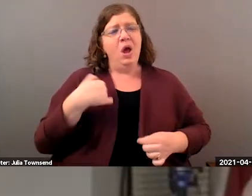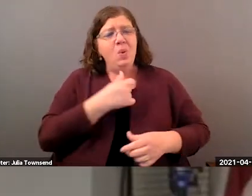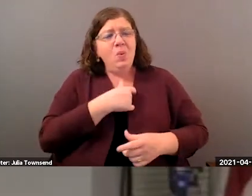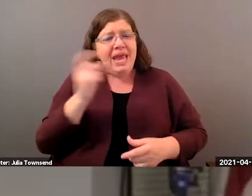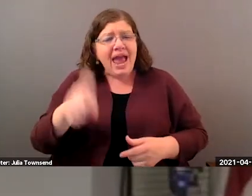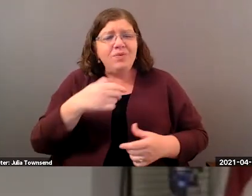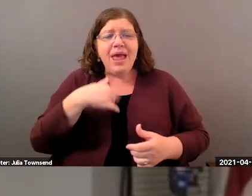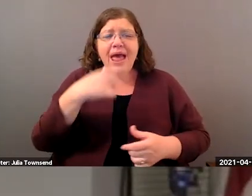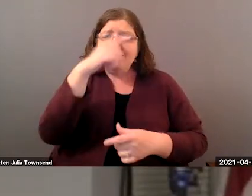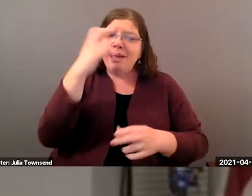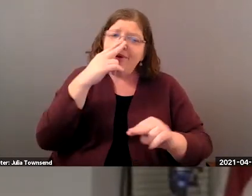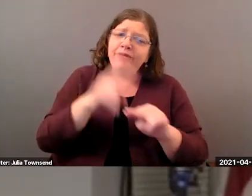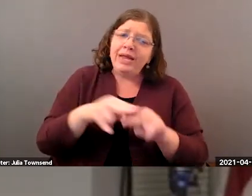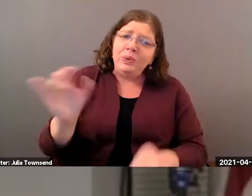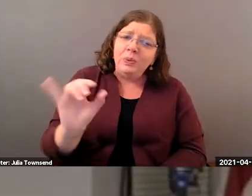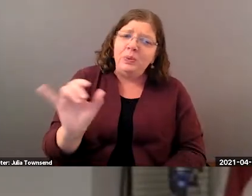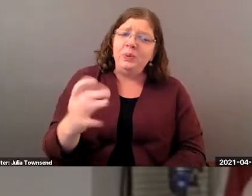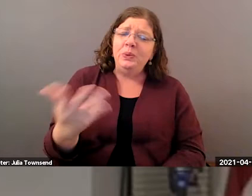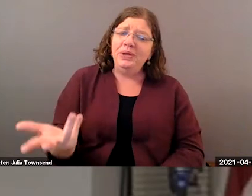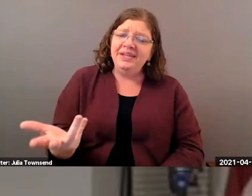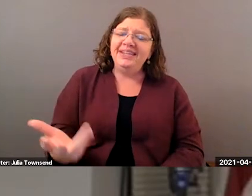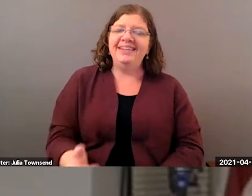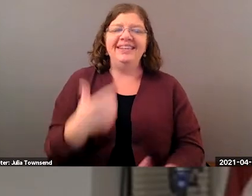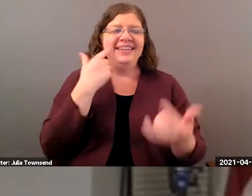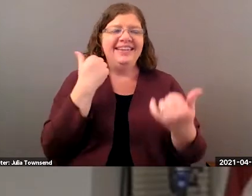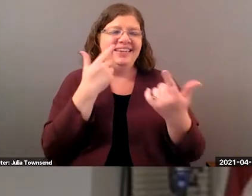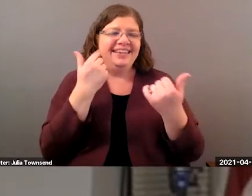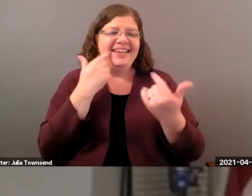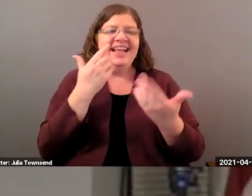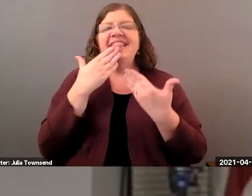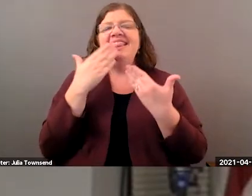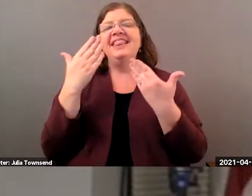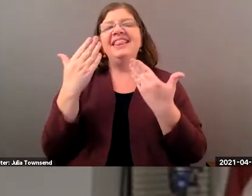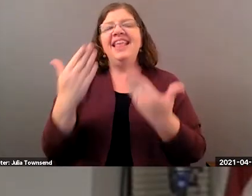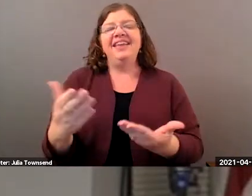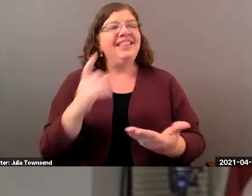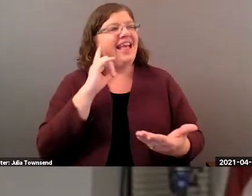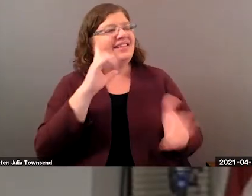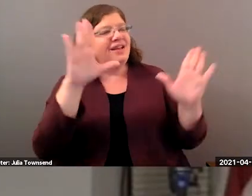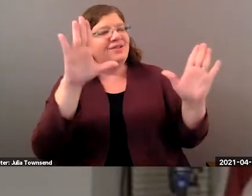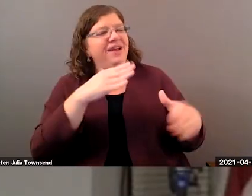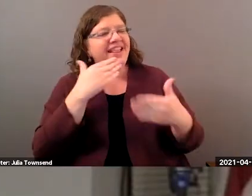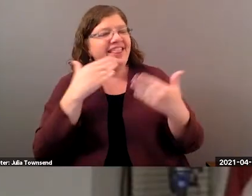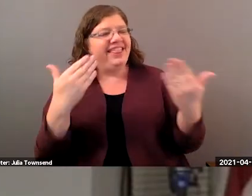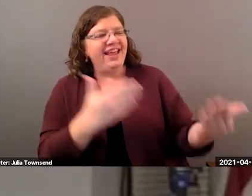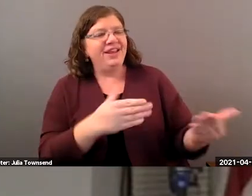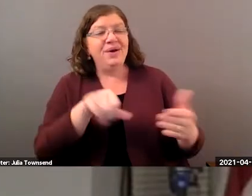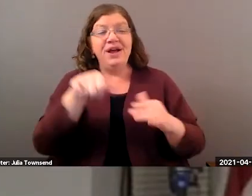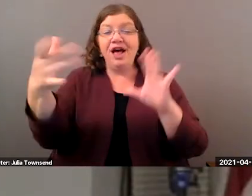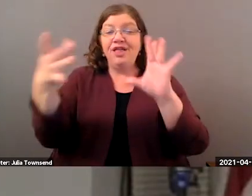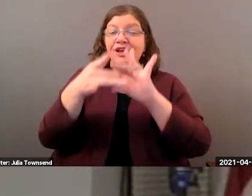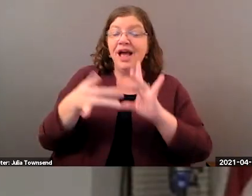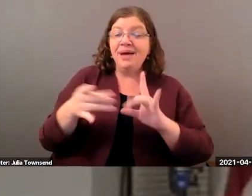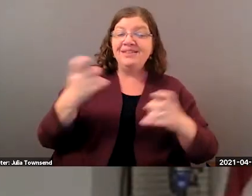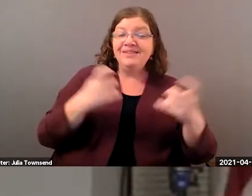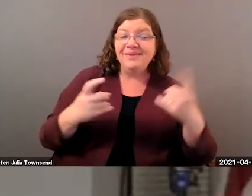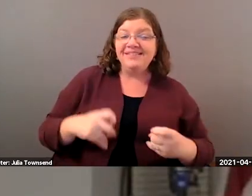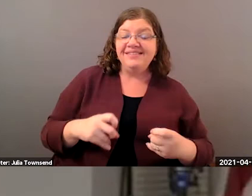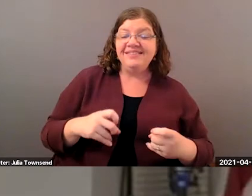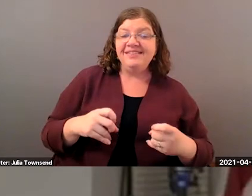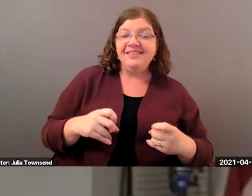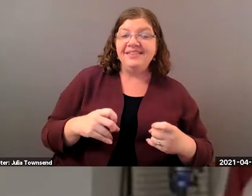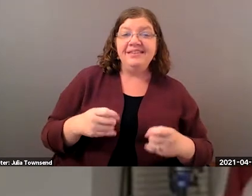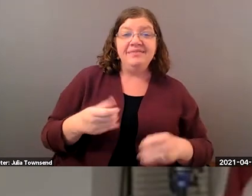right? Yes. Thank you. That sounds great. Thank you. Any other comments or questions?